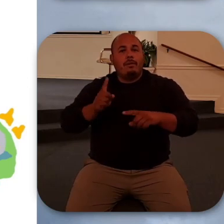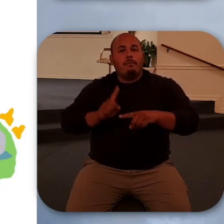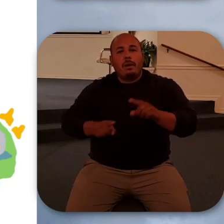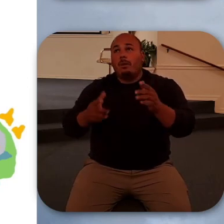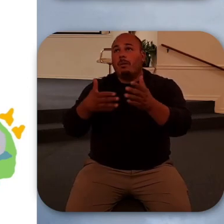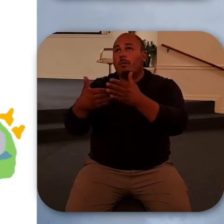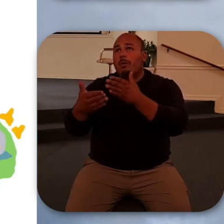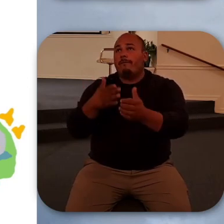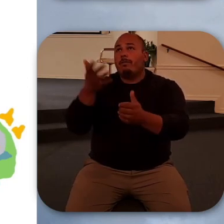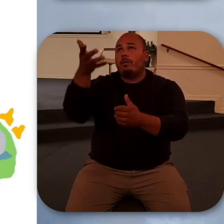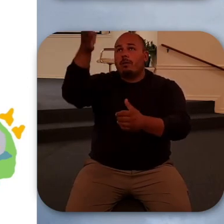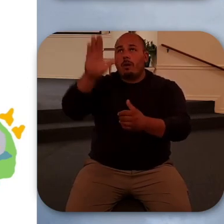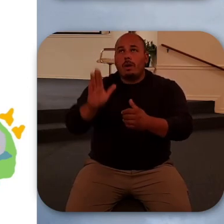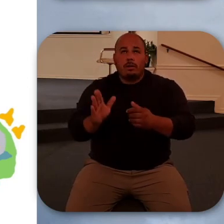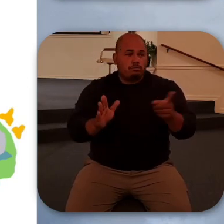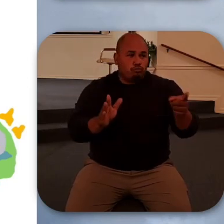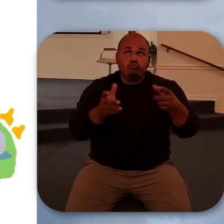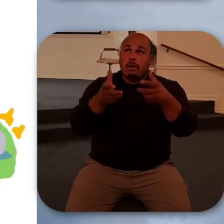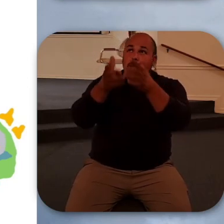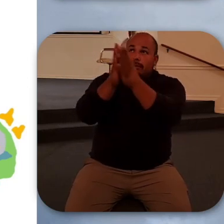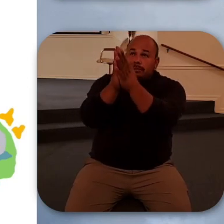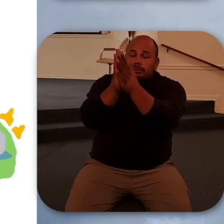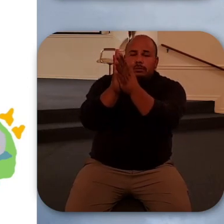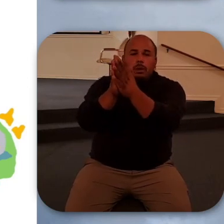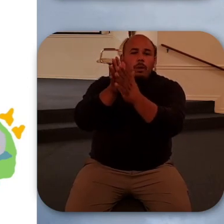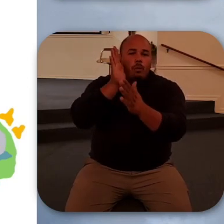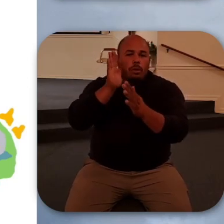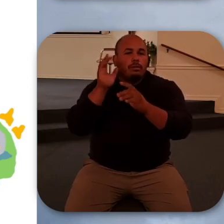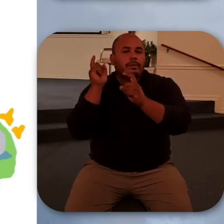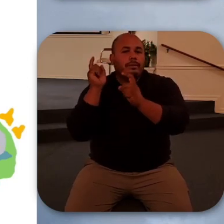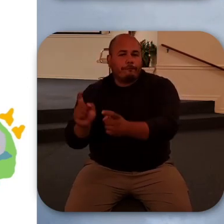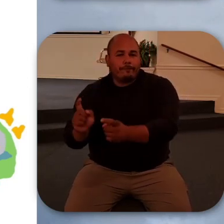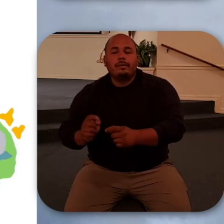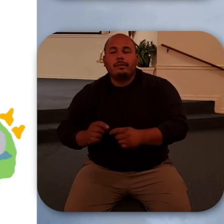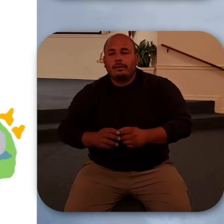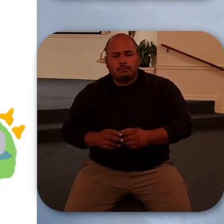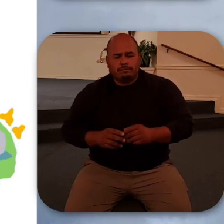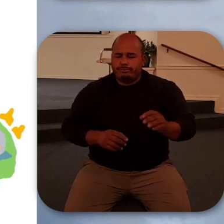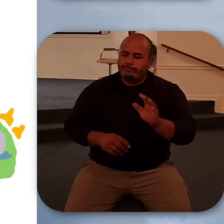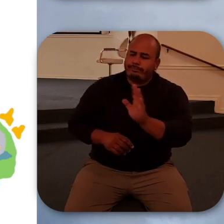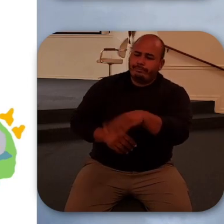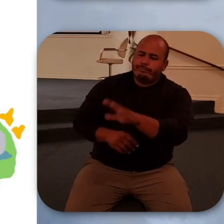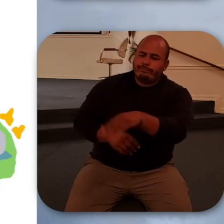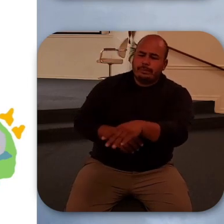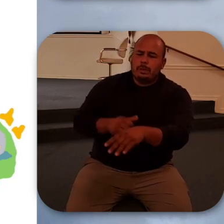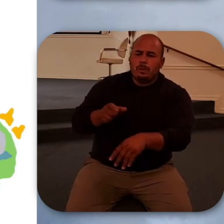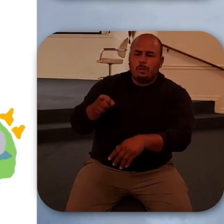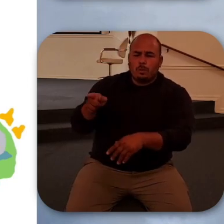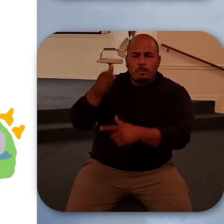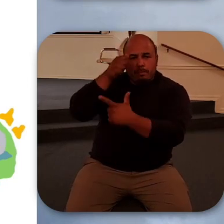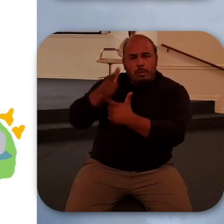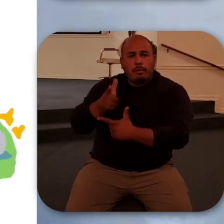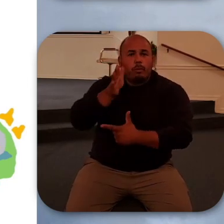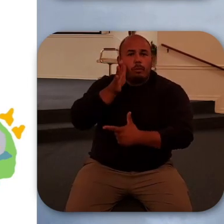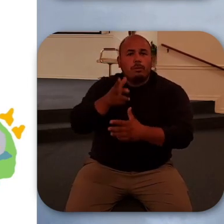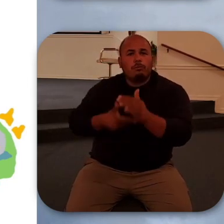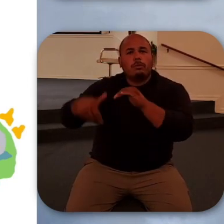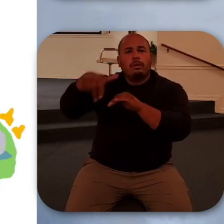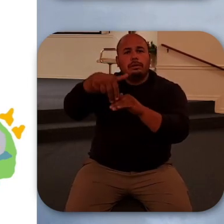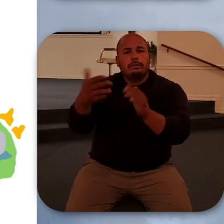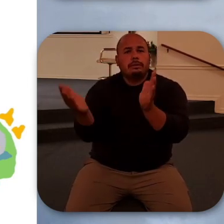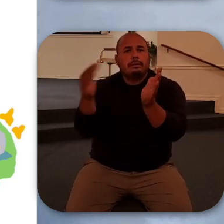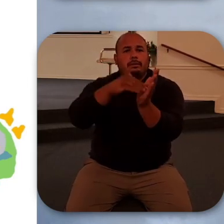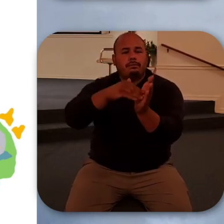Jesus said to her, your brother will rise again. Martha answered, I know he will rise